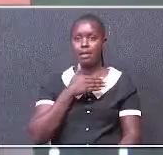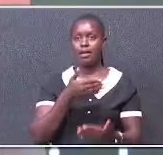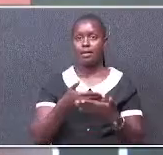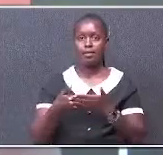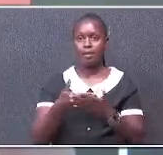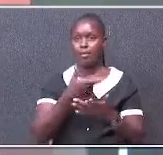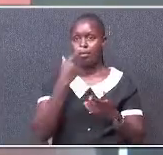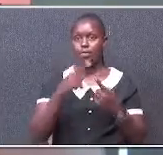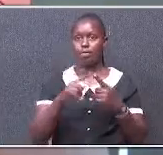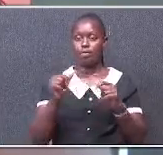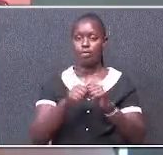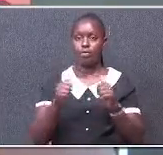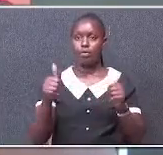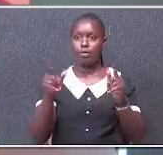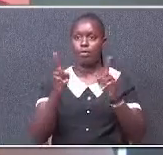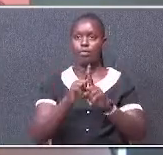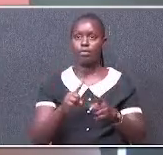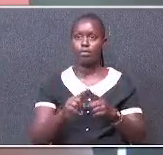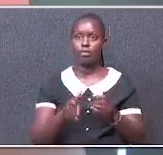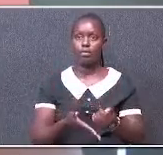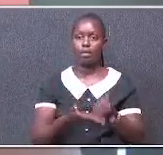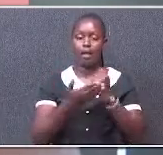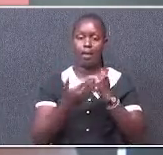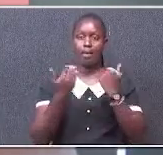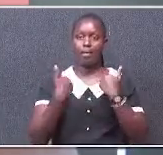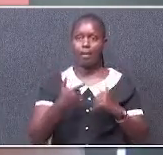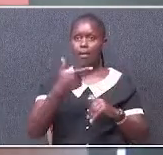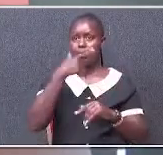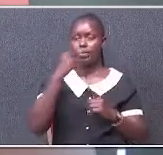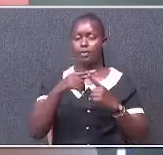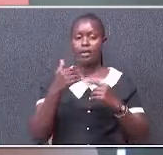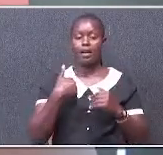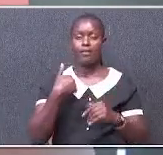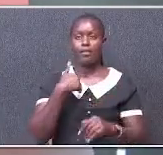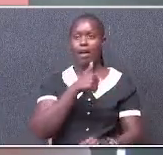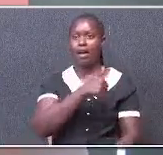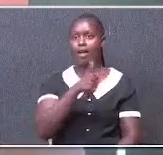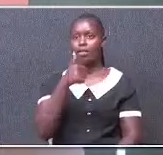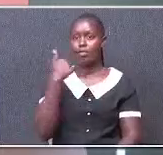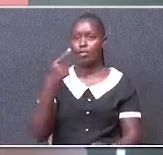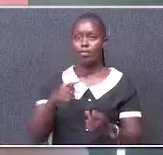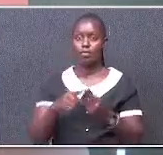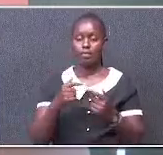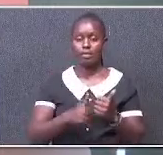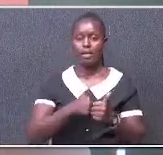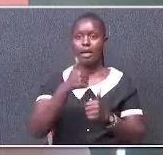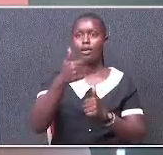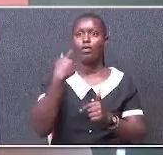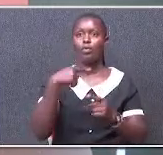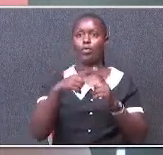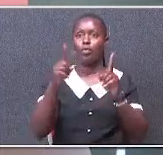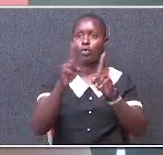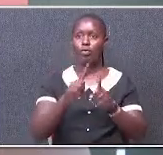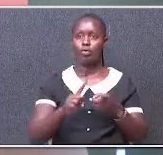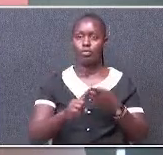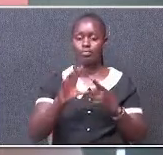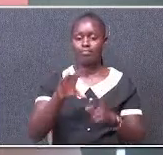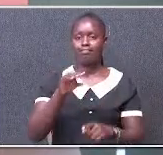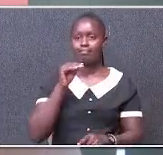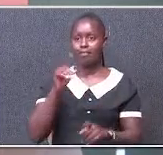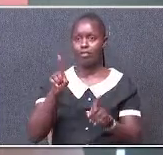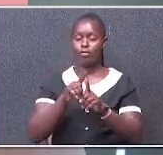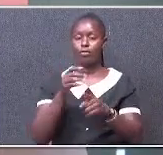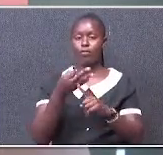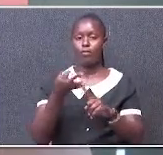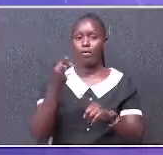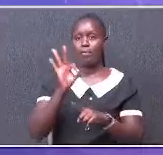vizuri. Wamenisaidia kwa sababu niko na mwingine ambaye yuko mbele yake mwenye walimchukua ambaye yuko form